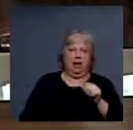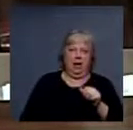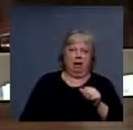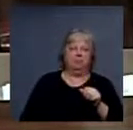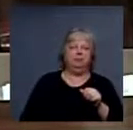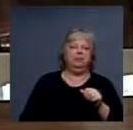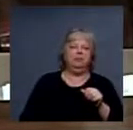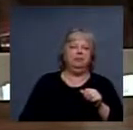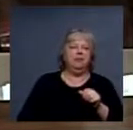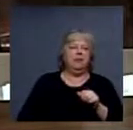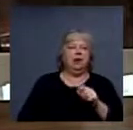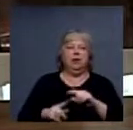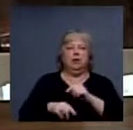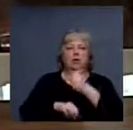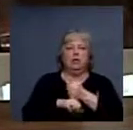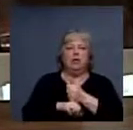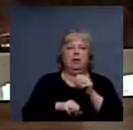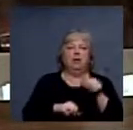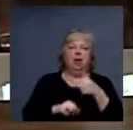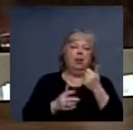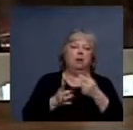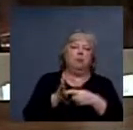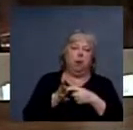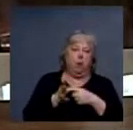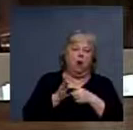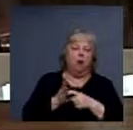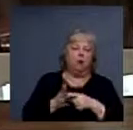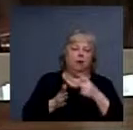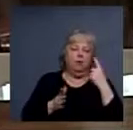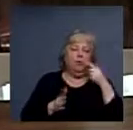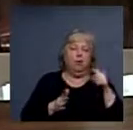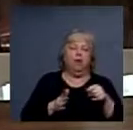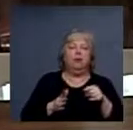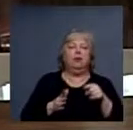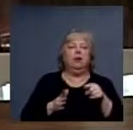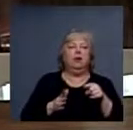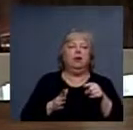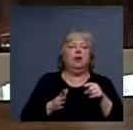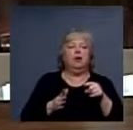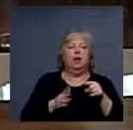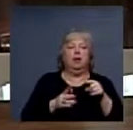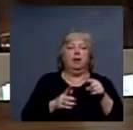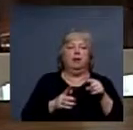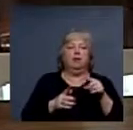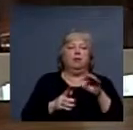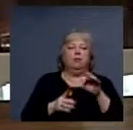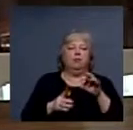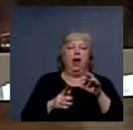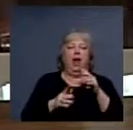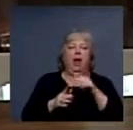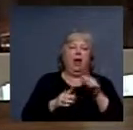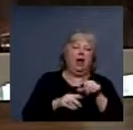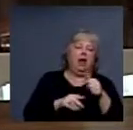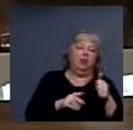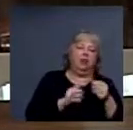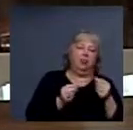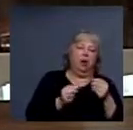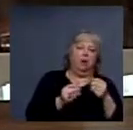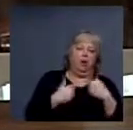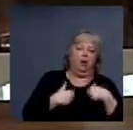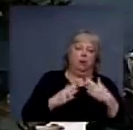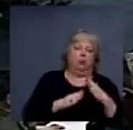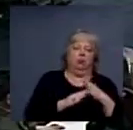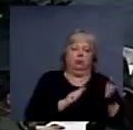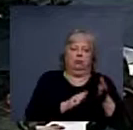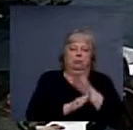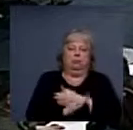franchise agreement, to set the other terms and conditions of this franchise for the franchisee and the adjacent property owners and for other purposes. First